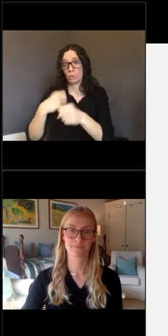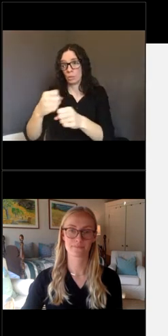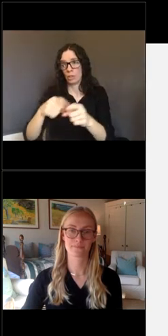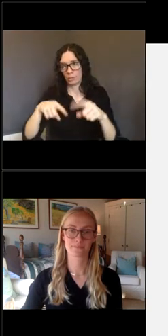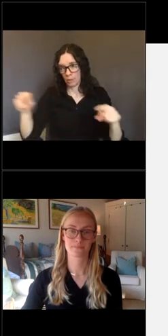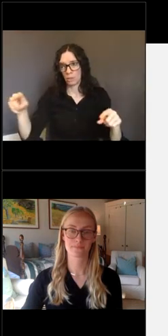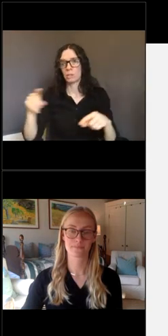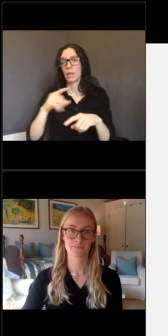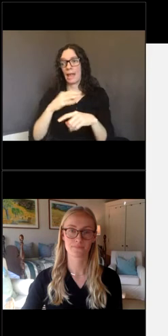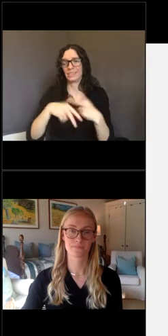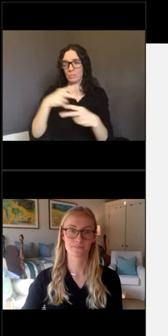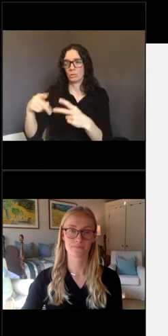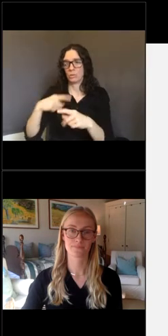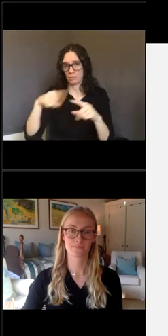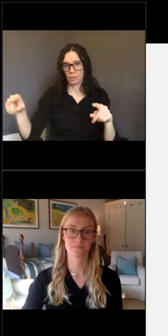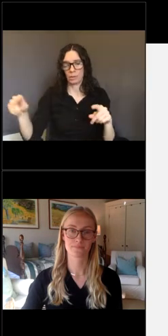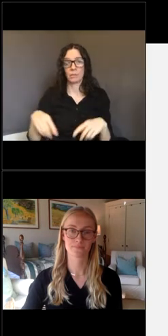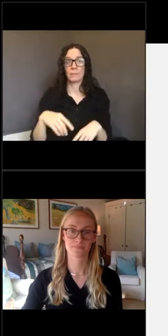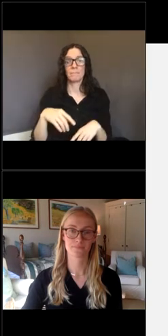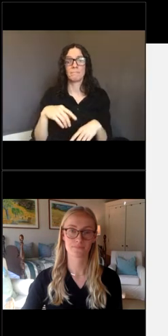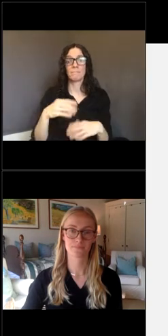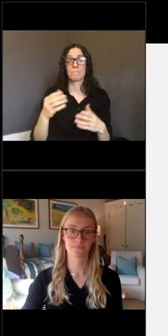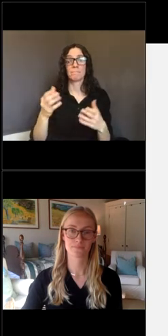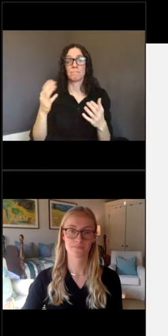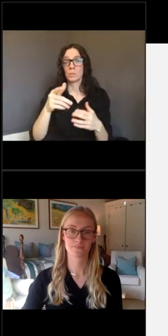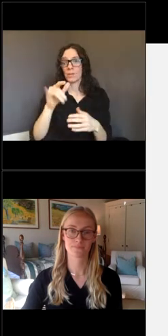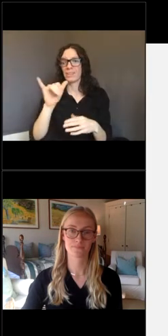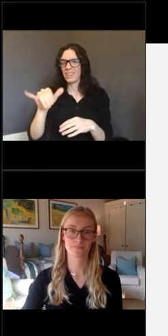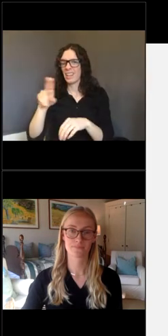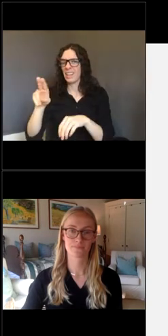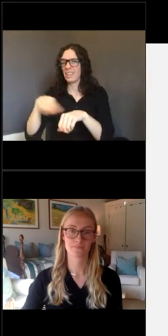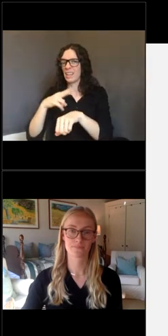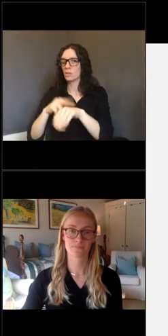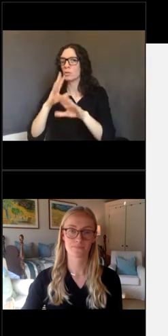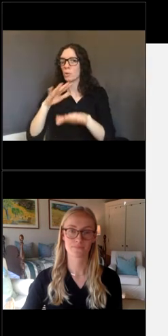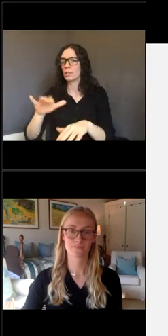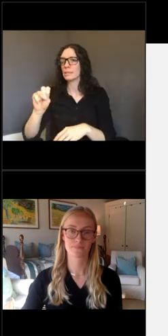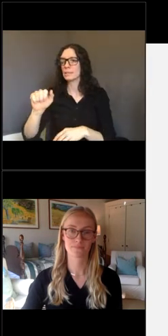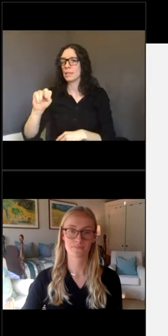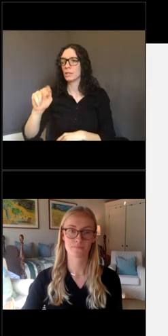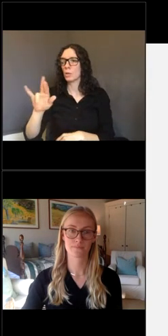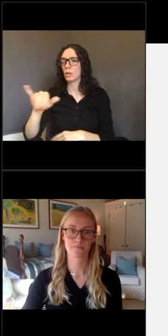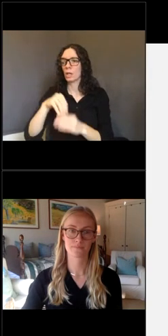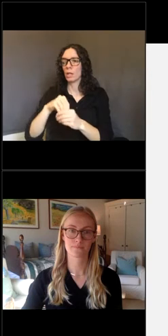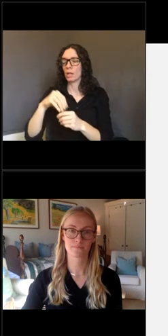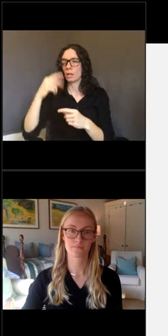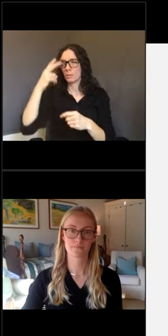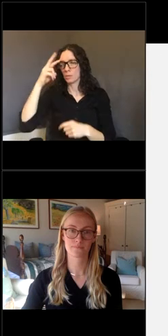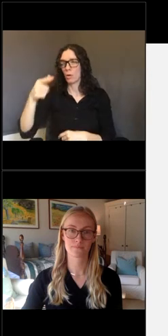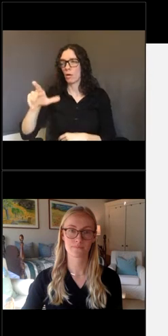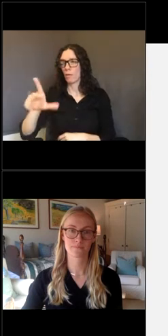marine sanctuary in the Gulf of Mexico. Next slide, please.